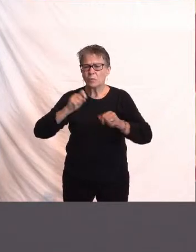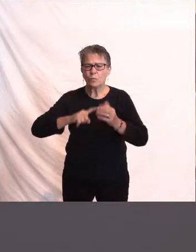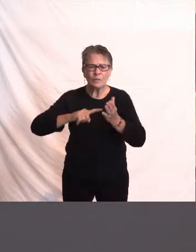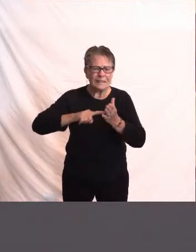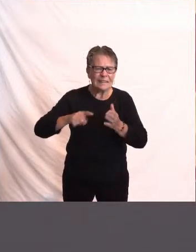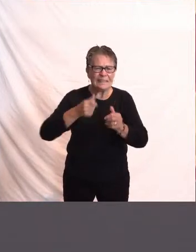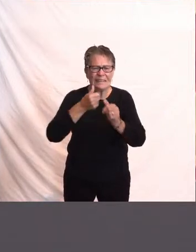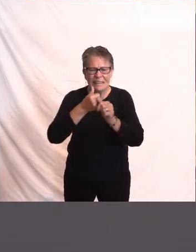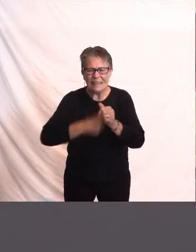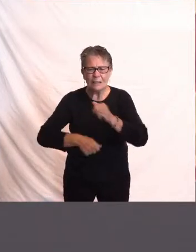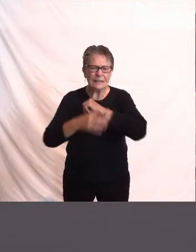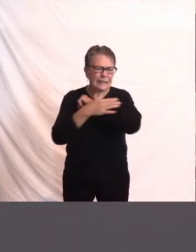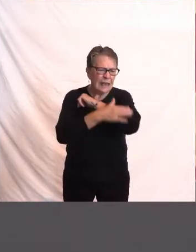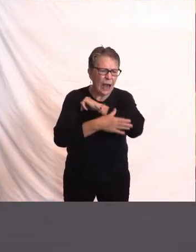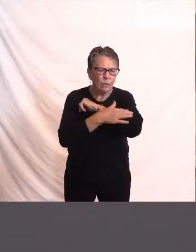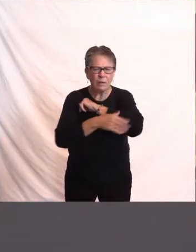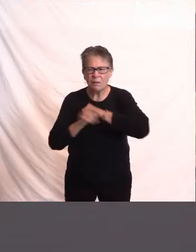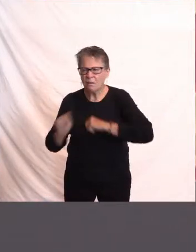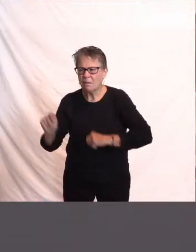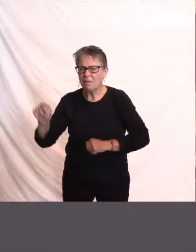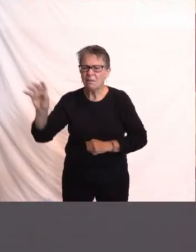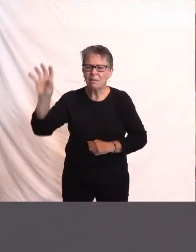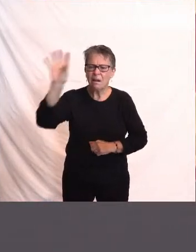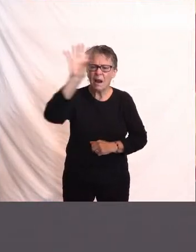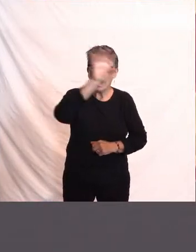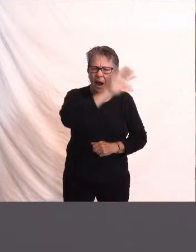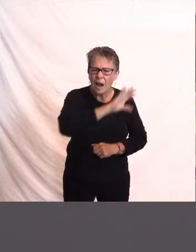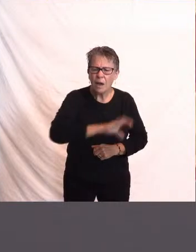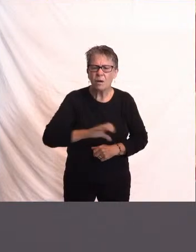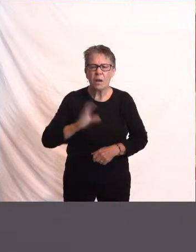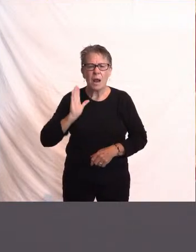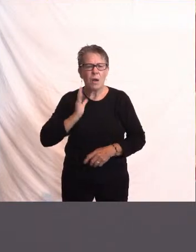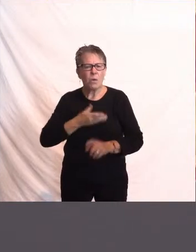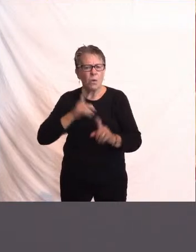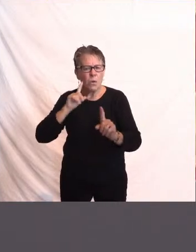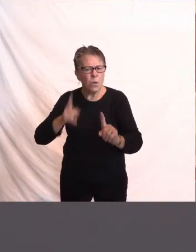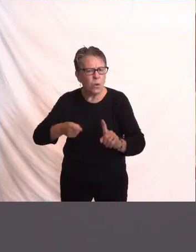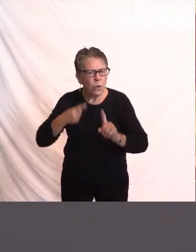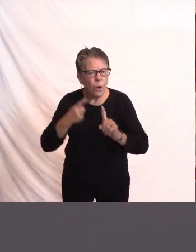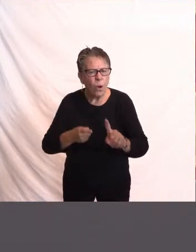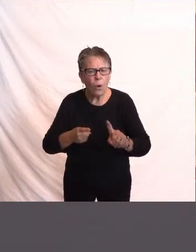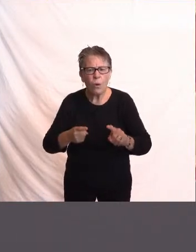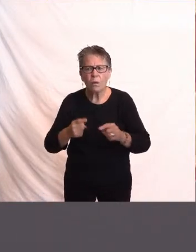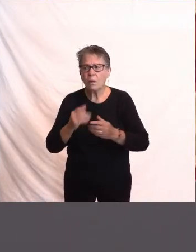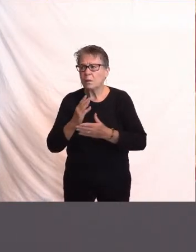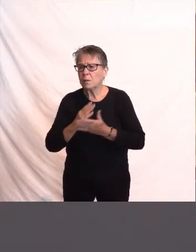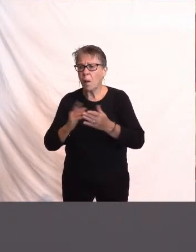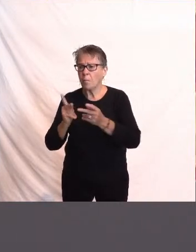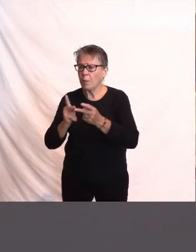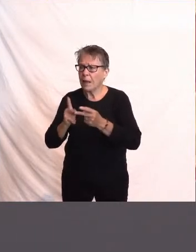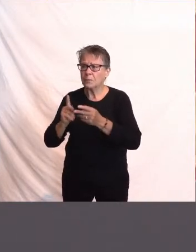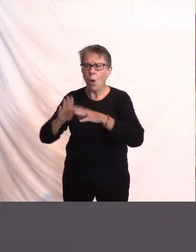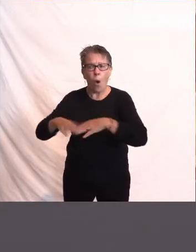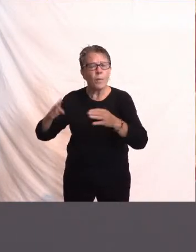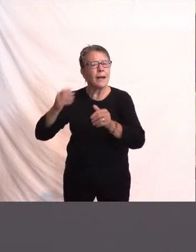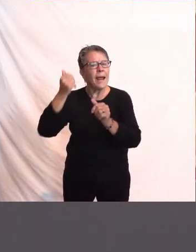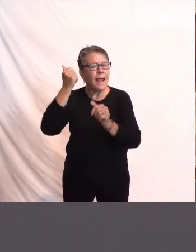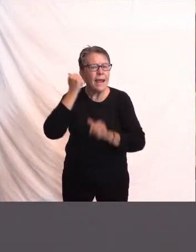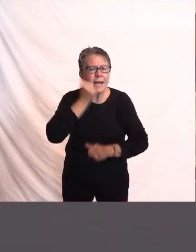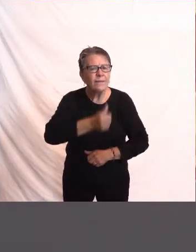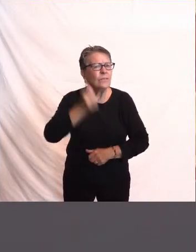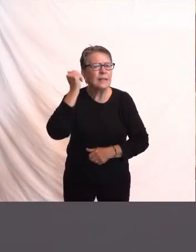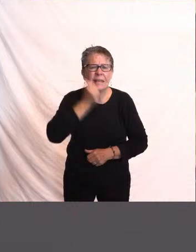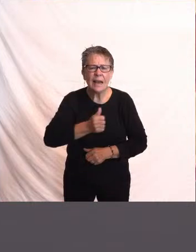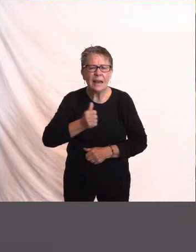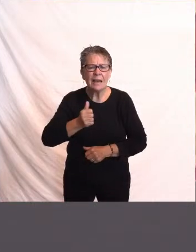goal is to have an open site 7 days a week in every county. I know that Mercer County has, if you go on the